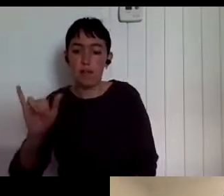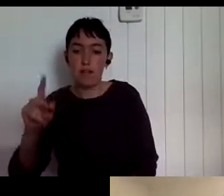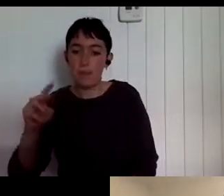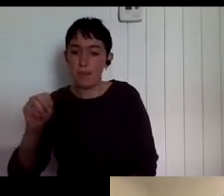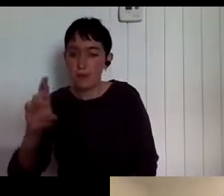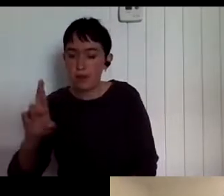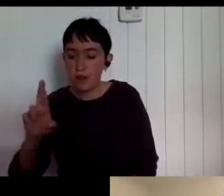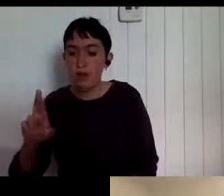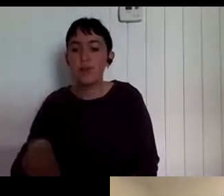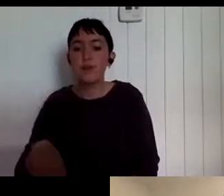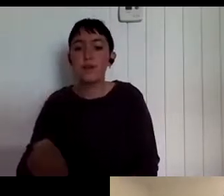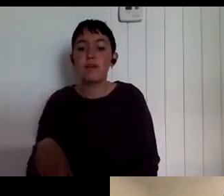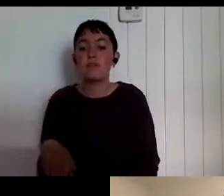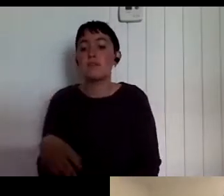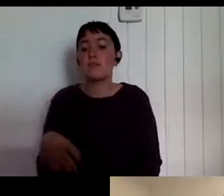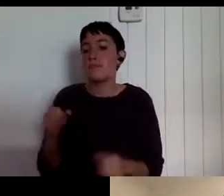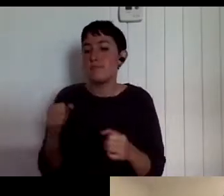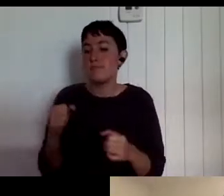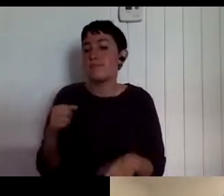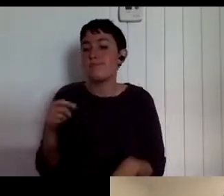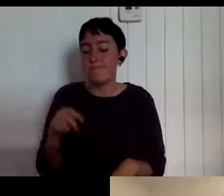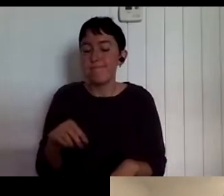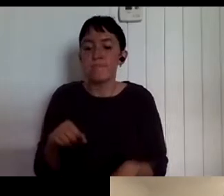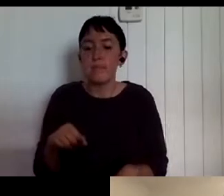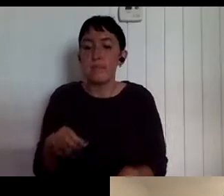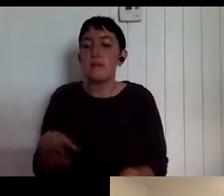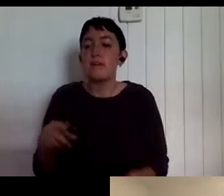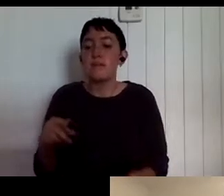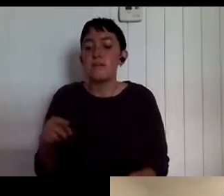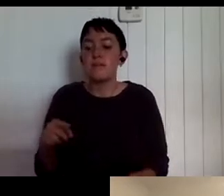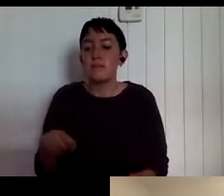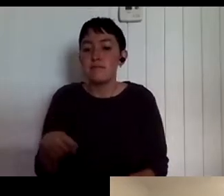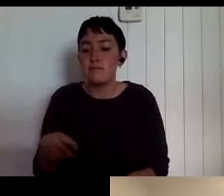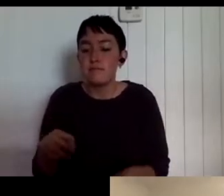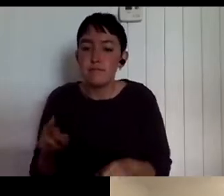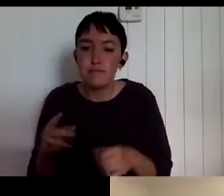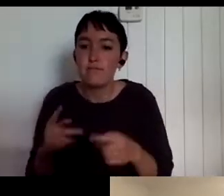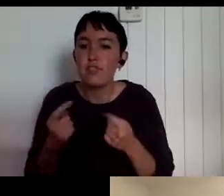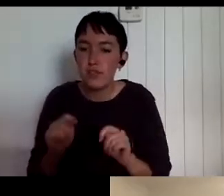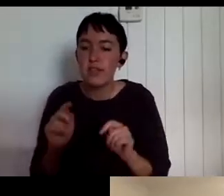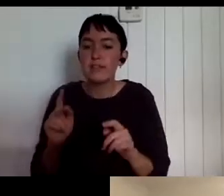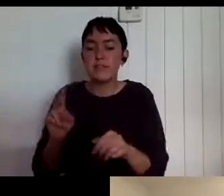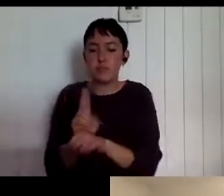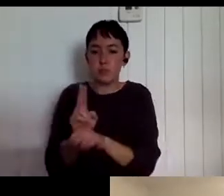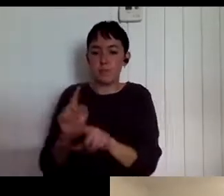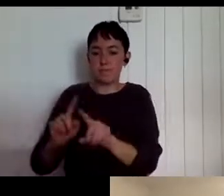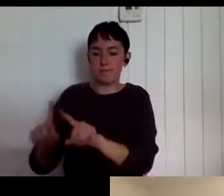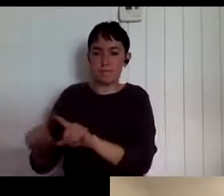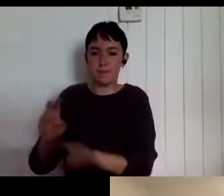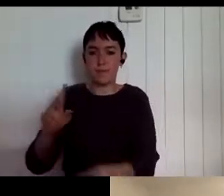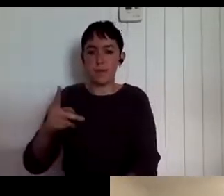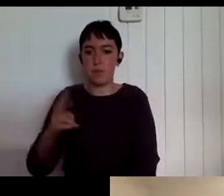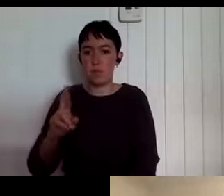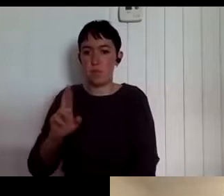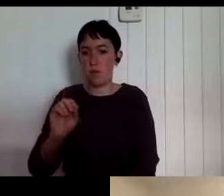employing similar sort of structures. So it's really just a matter of tuning kind of like the mechanical properties and obviously continuing the high, you